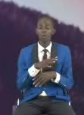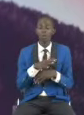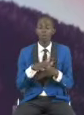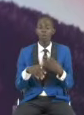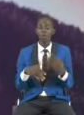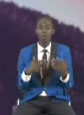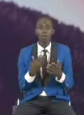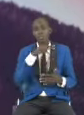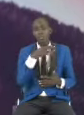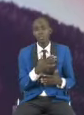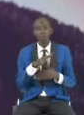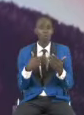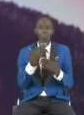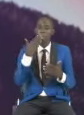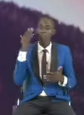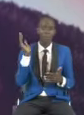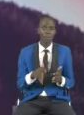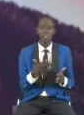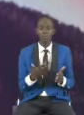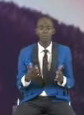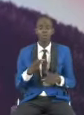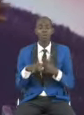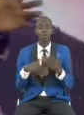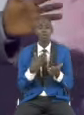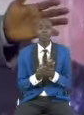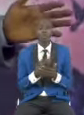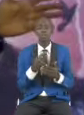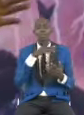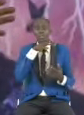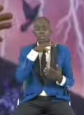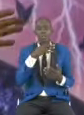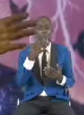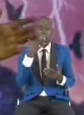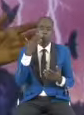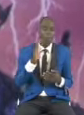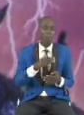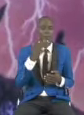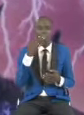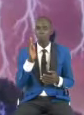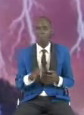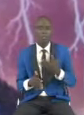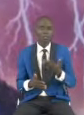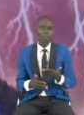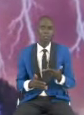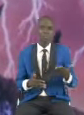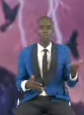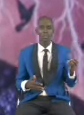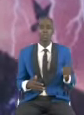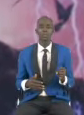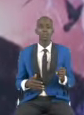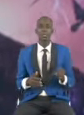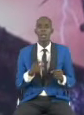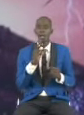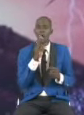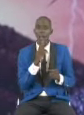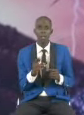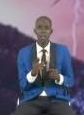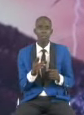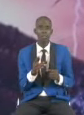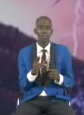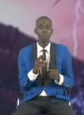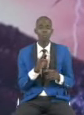evil, all transgression, all these bad things, and such like. of the which